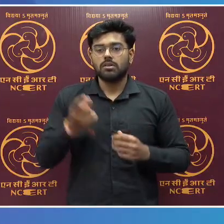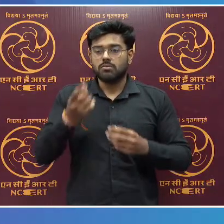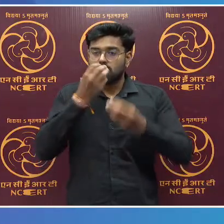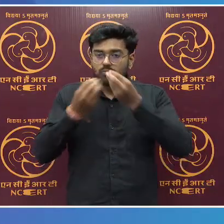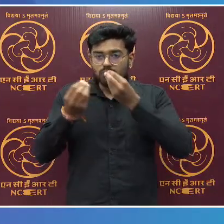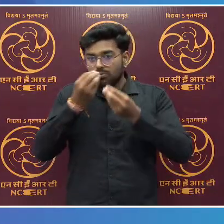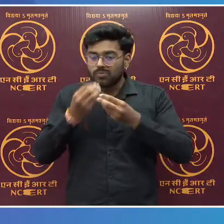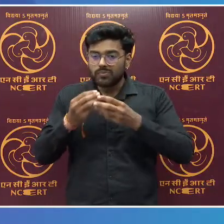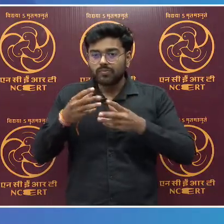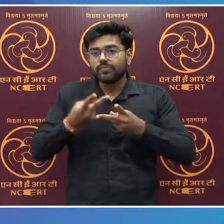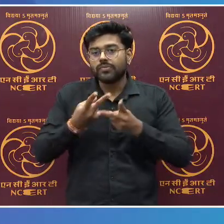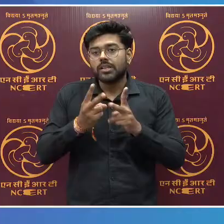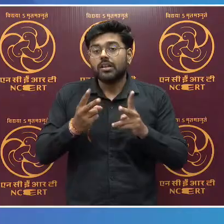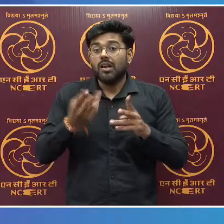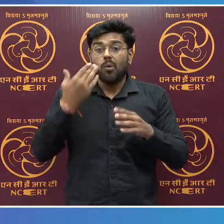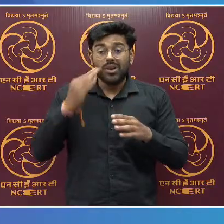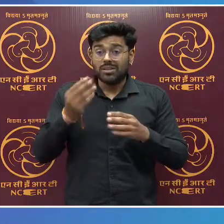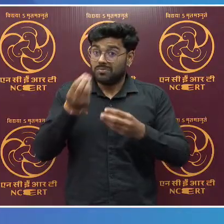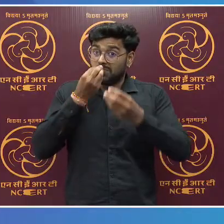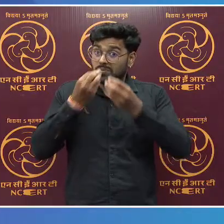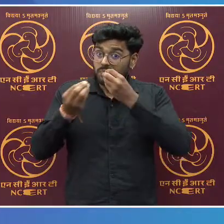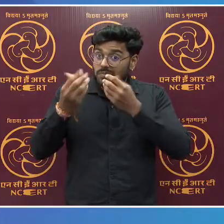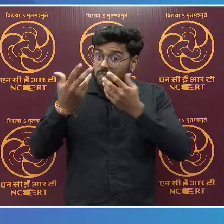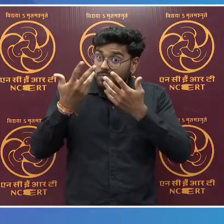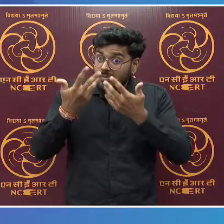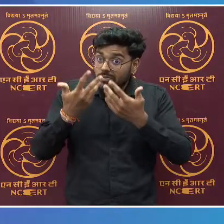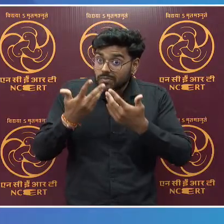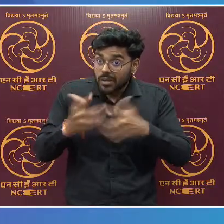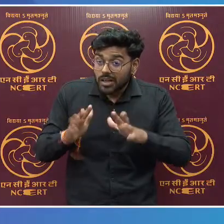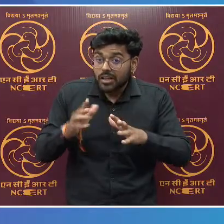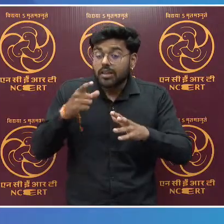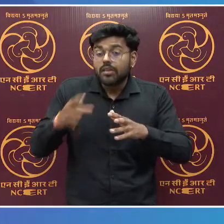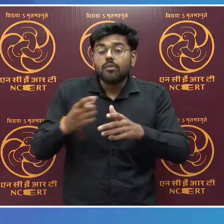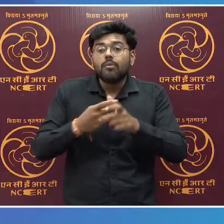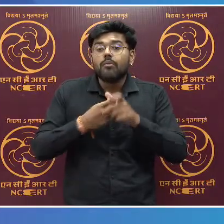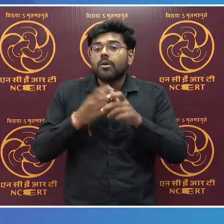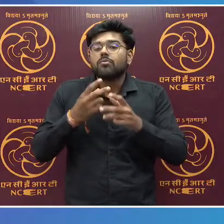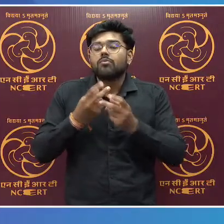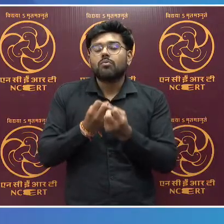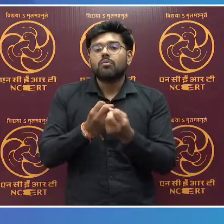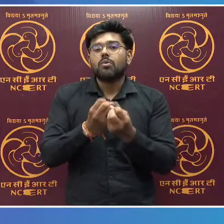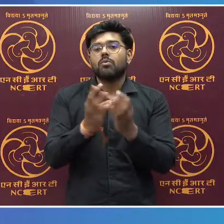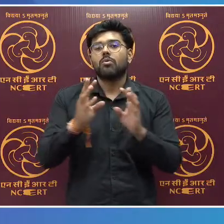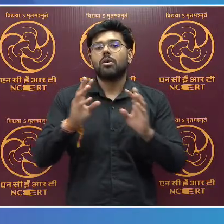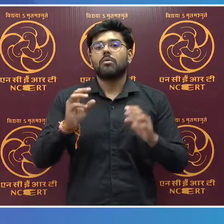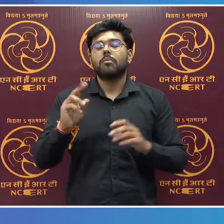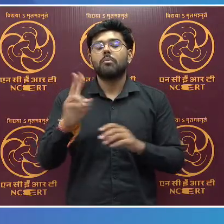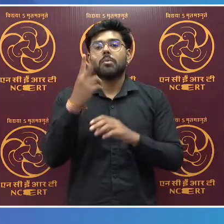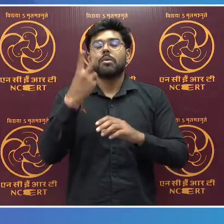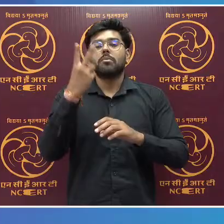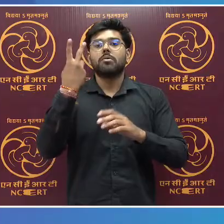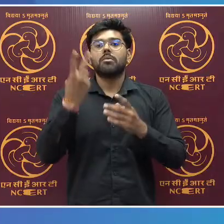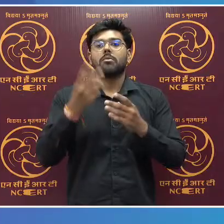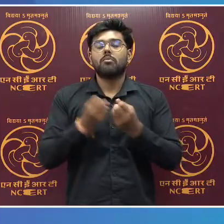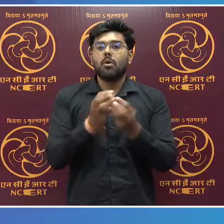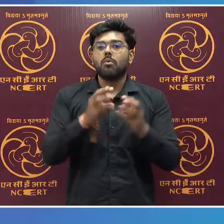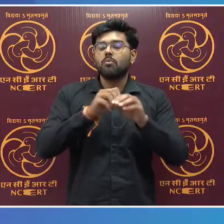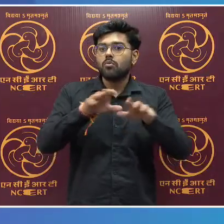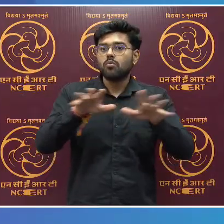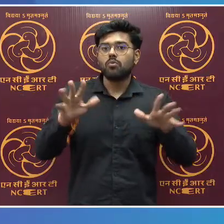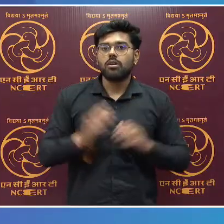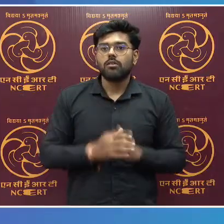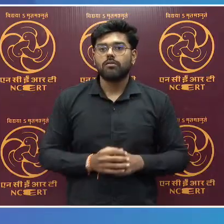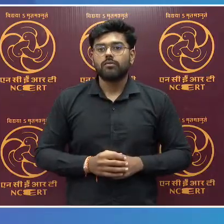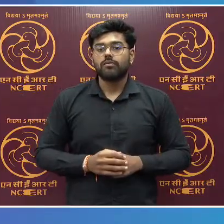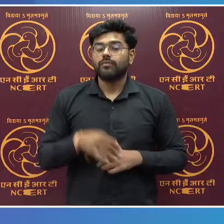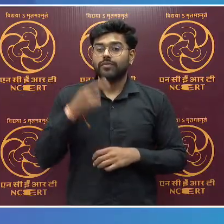nutrition, and once they are getting that nutrition, what happens further? They start to grow rapidly. This